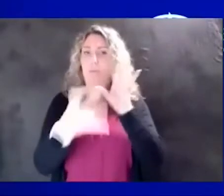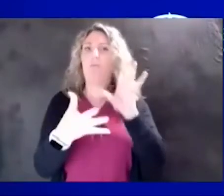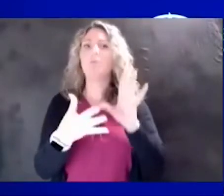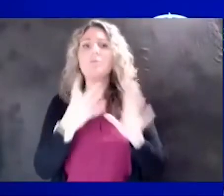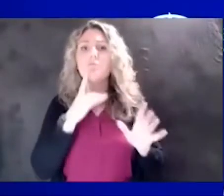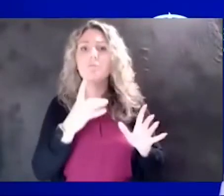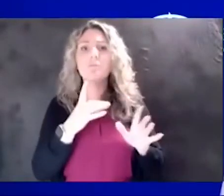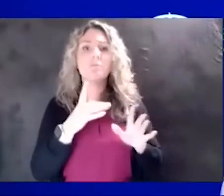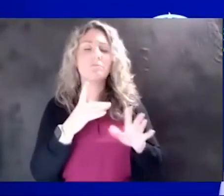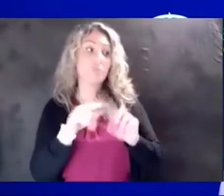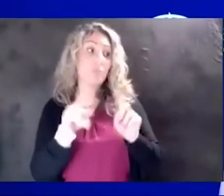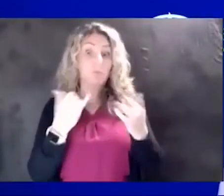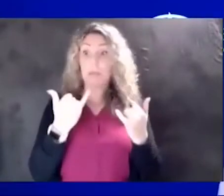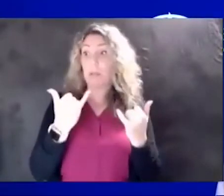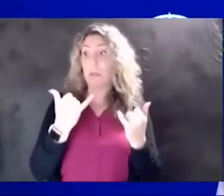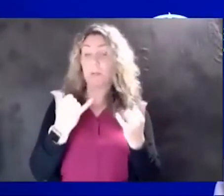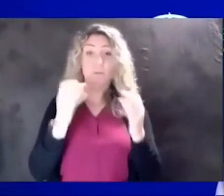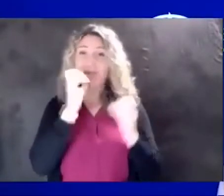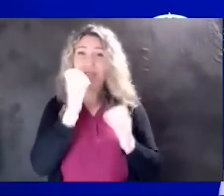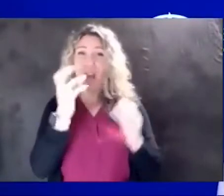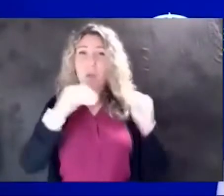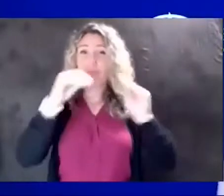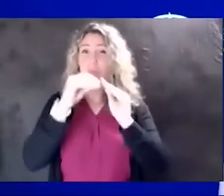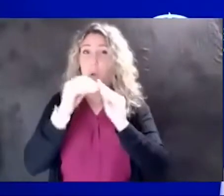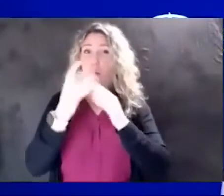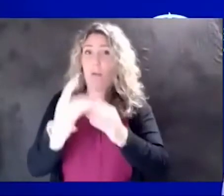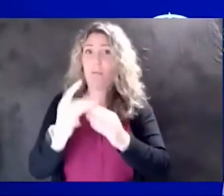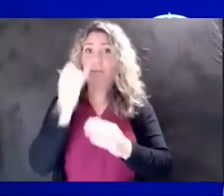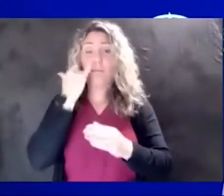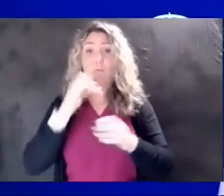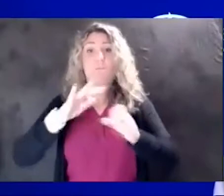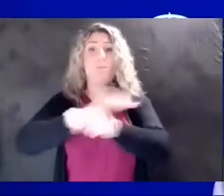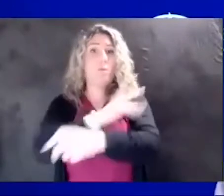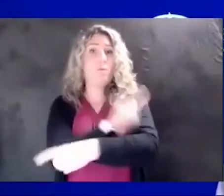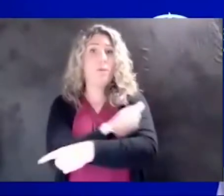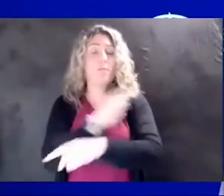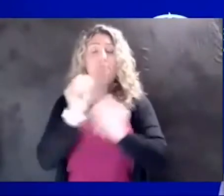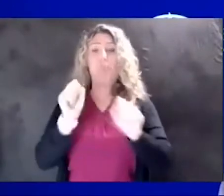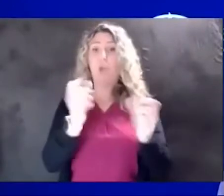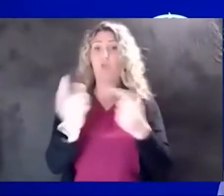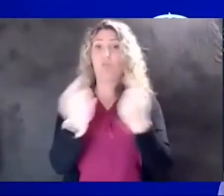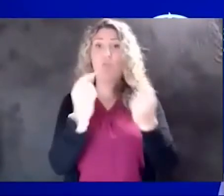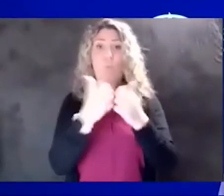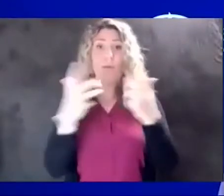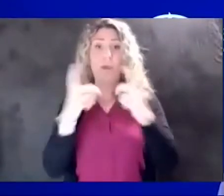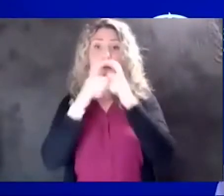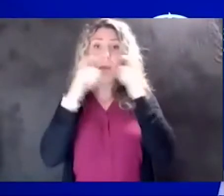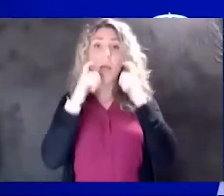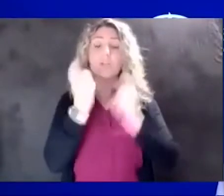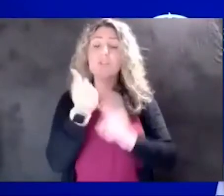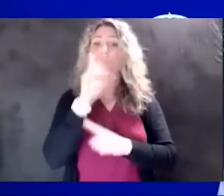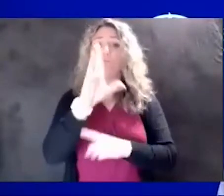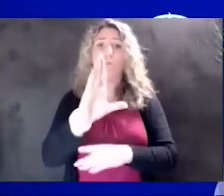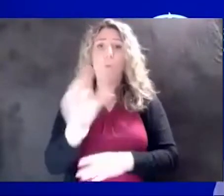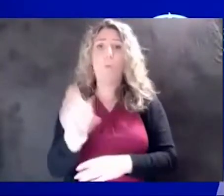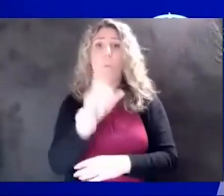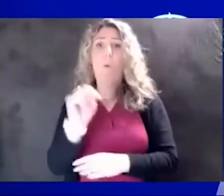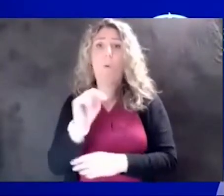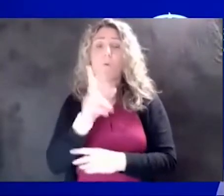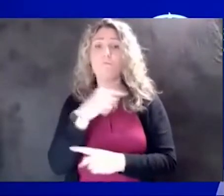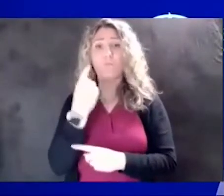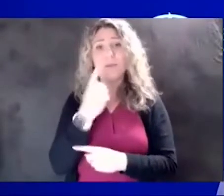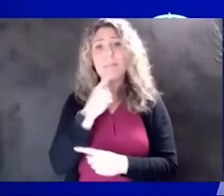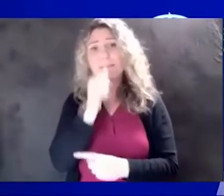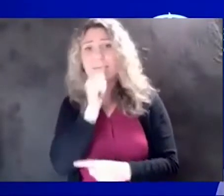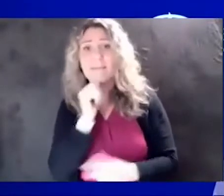guidance that if you're fully vaccinated, you can still do those things without masks. Just understand your own risk tolerance. Understand that anywhere